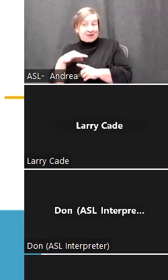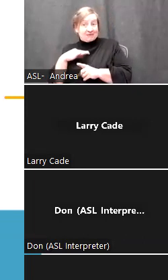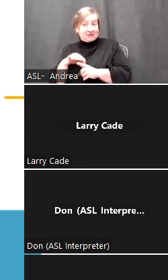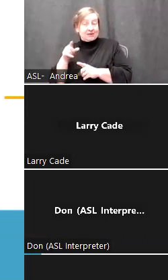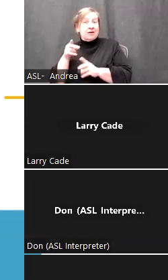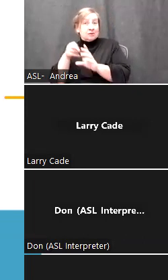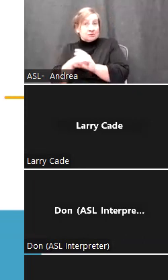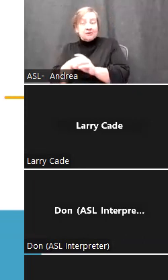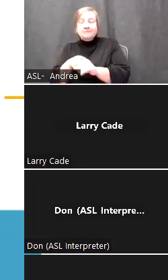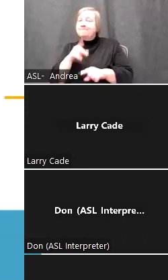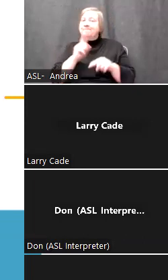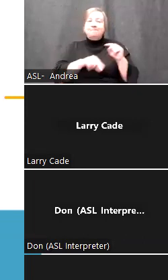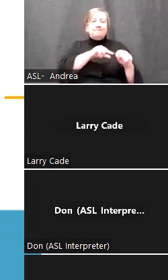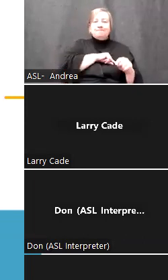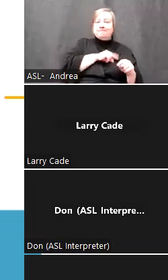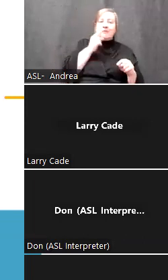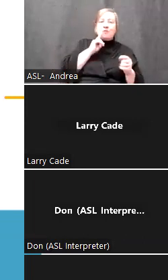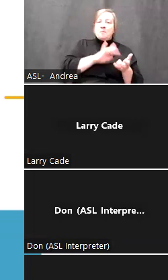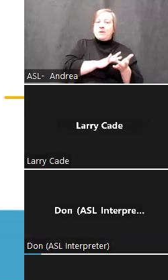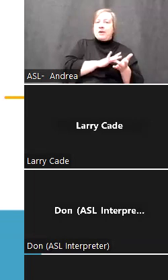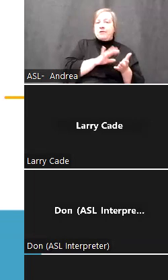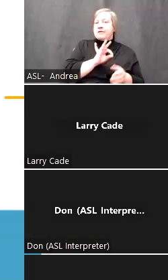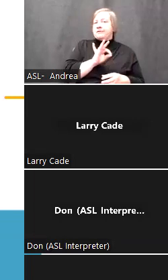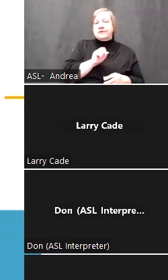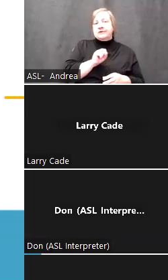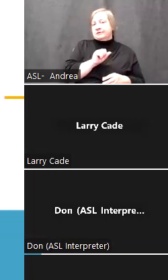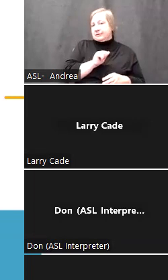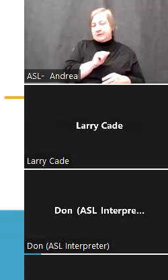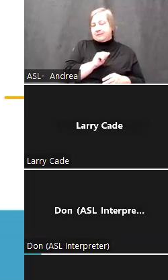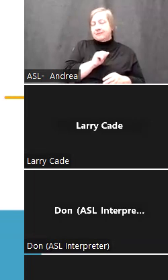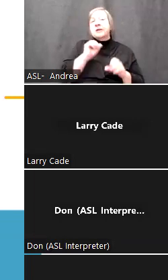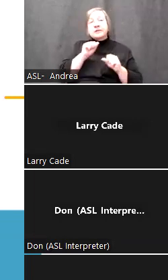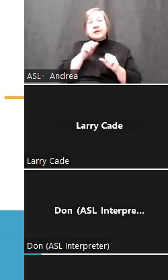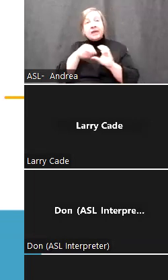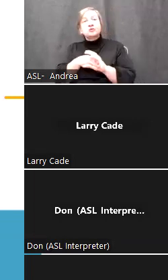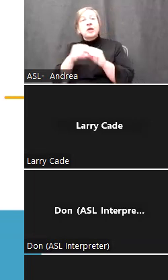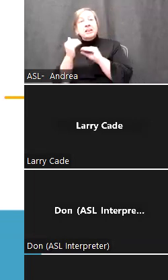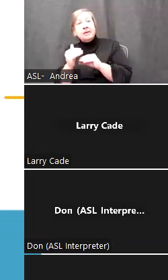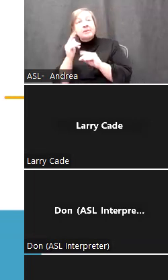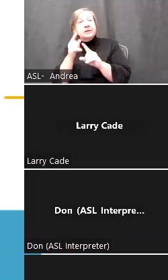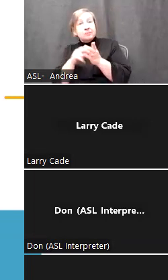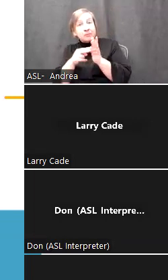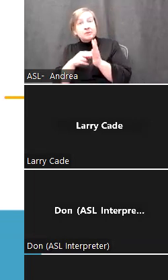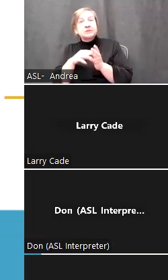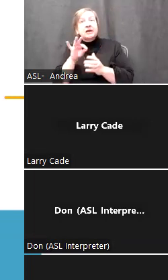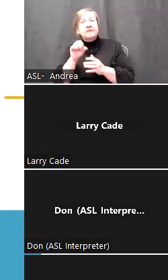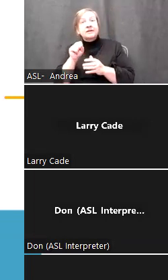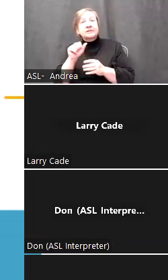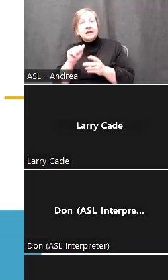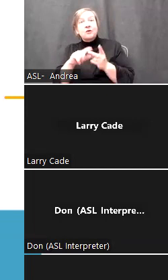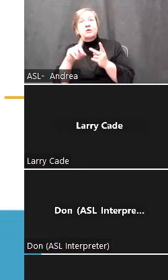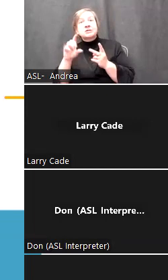they are not eligible to enroll in the medical FSA. They could enroll in the limited purpose FSA or the DCAP, just not the